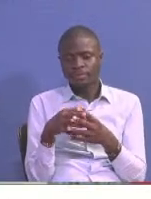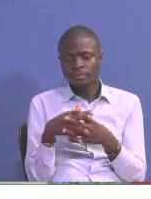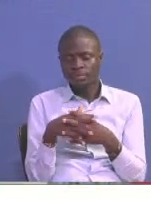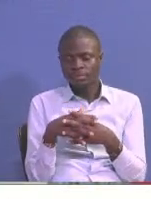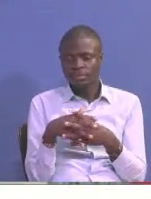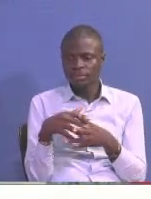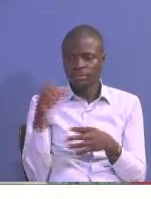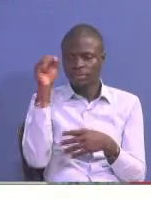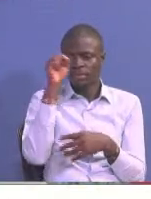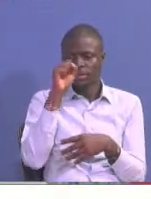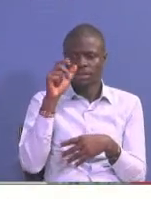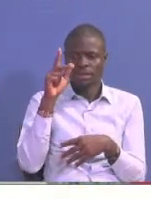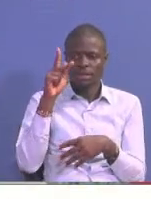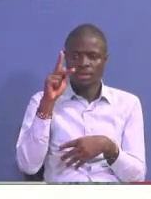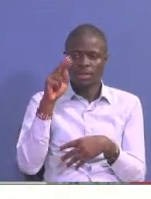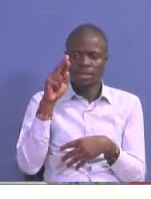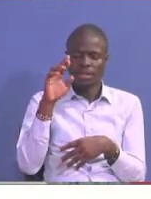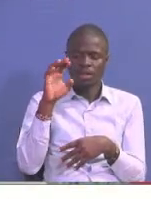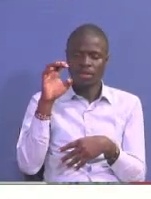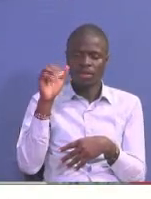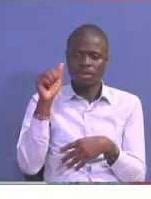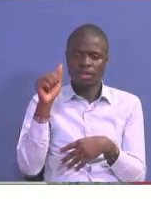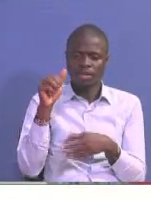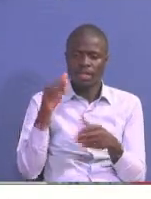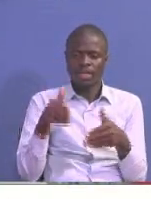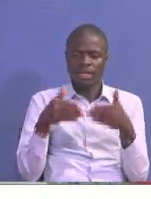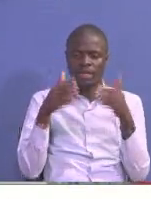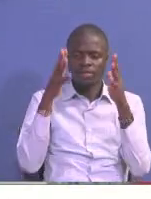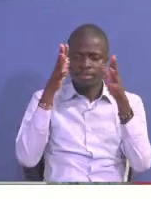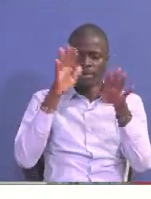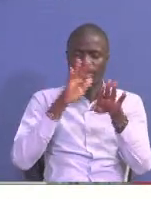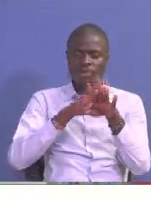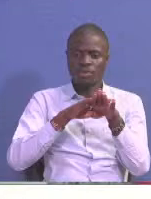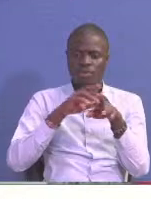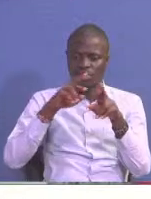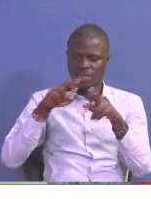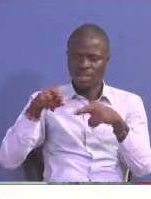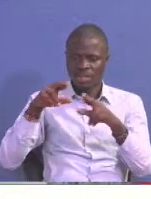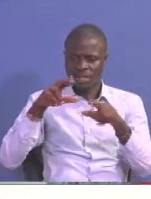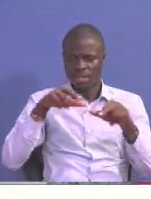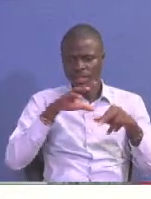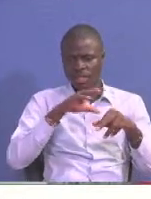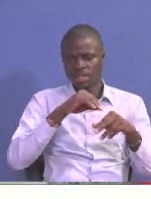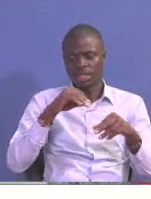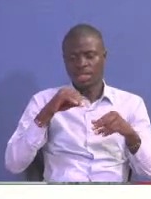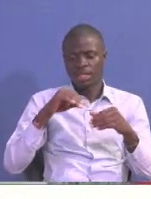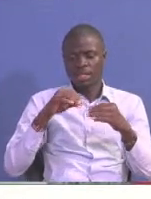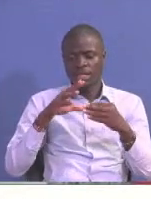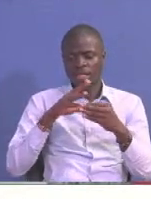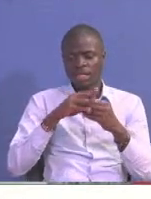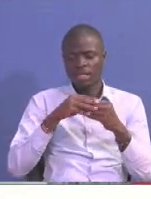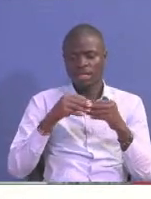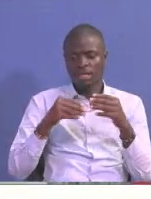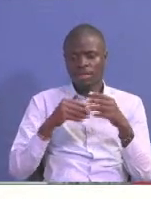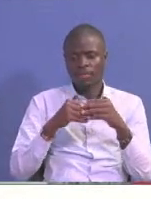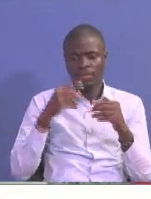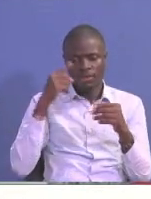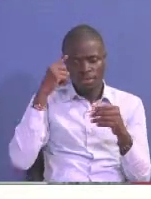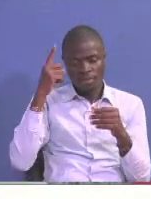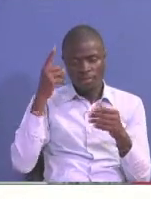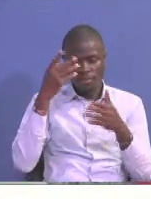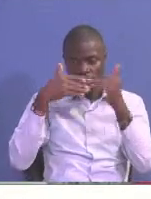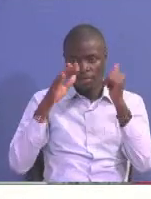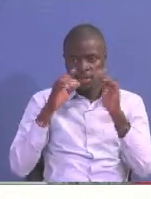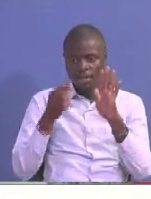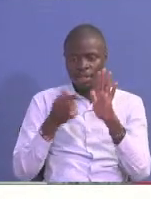South Korea accords priority to research and innovation. You know, these research and innovations for universities should not